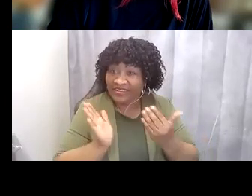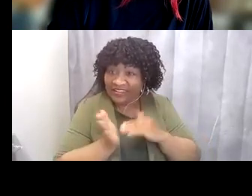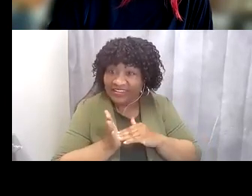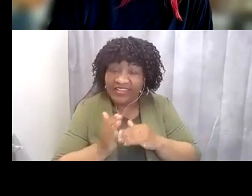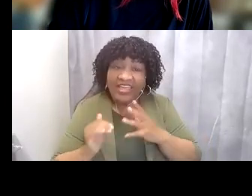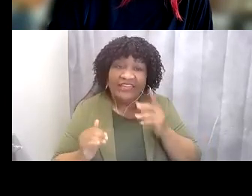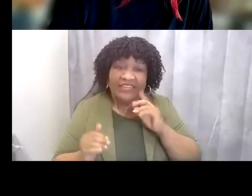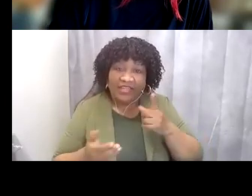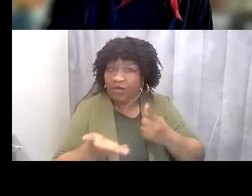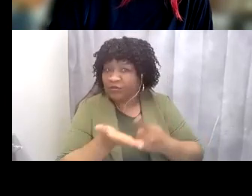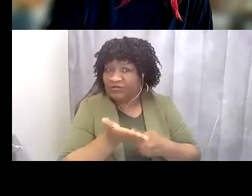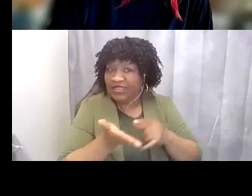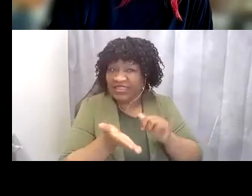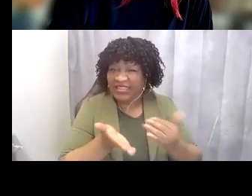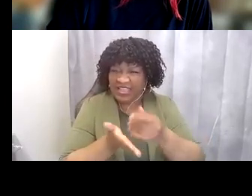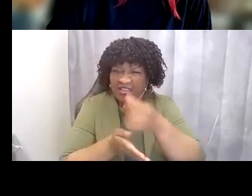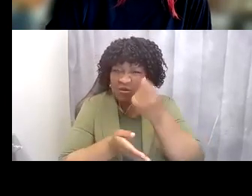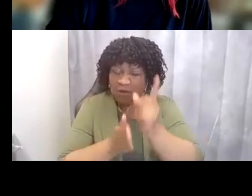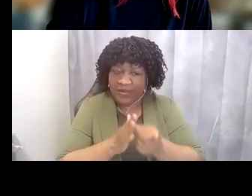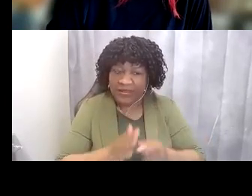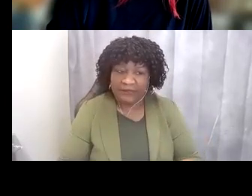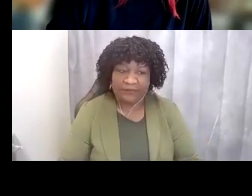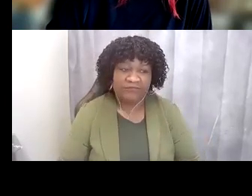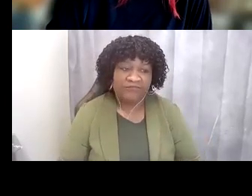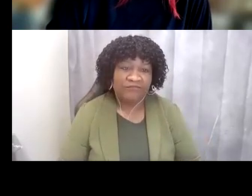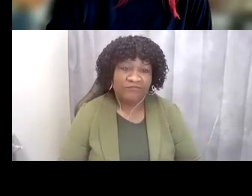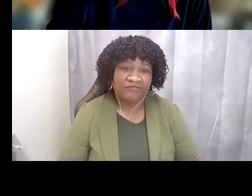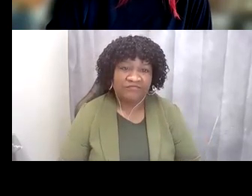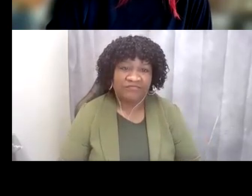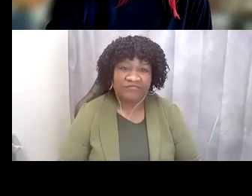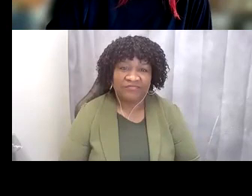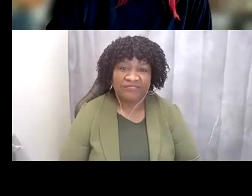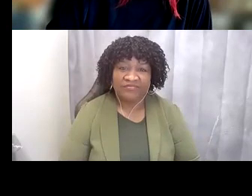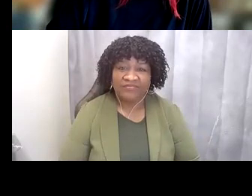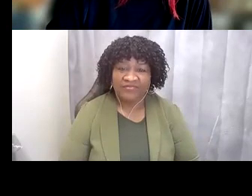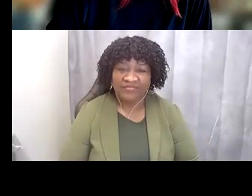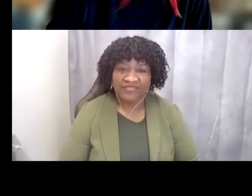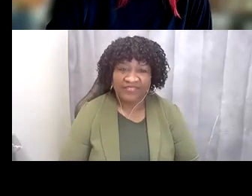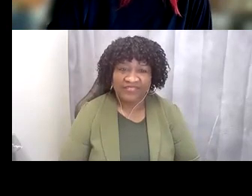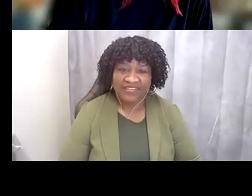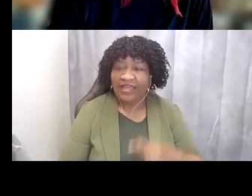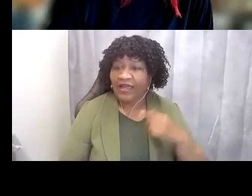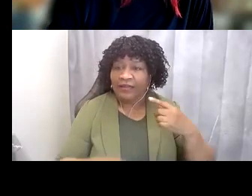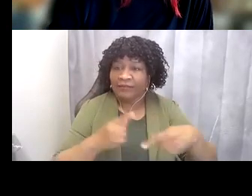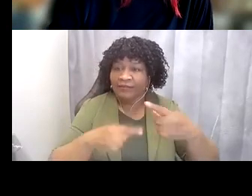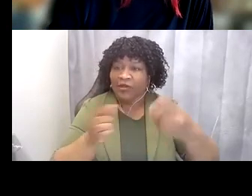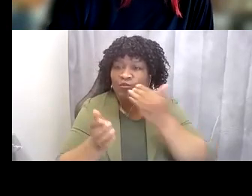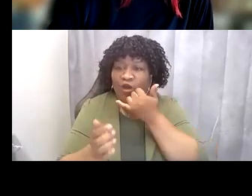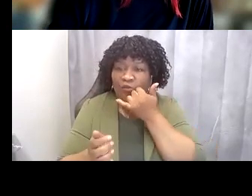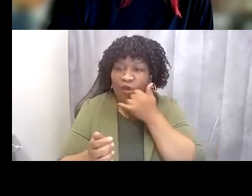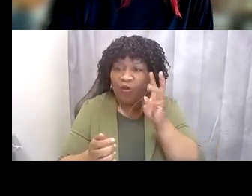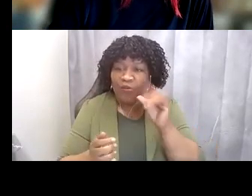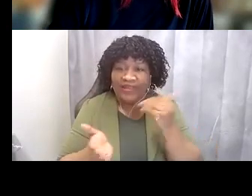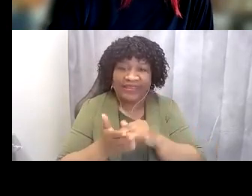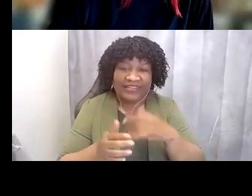hit that in just a minute. And I am going the total wrong way. Sorry,